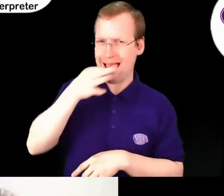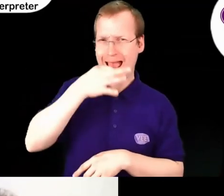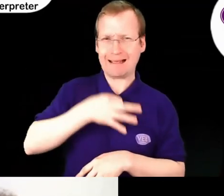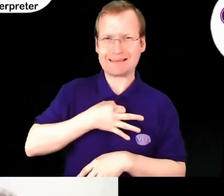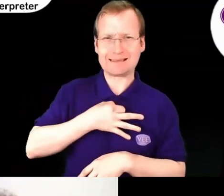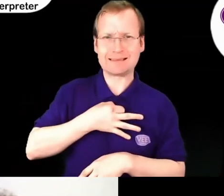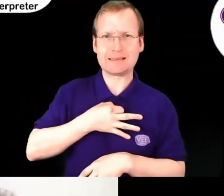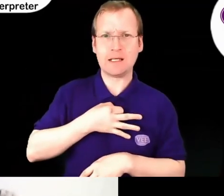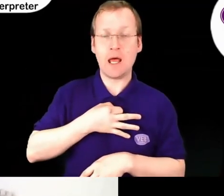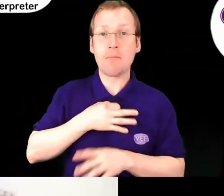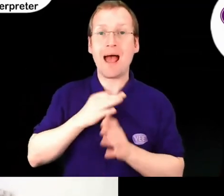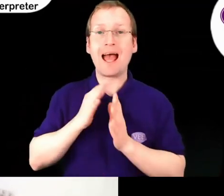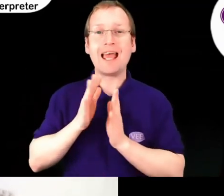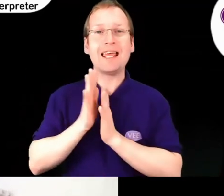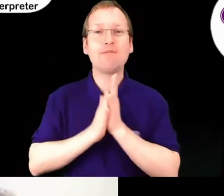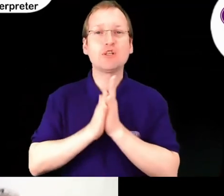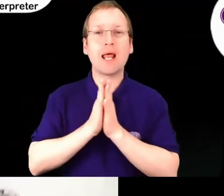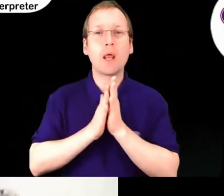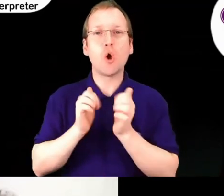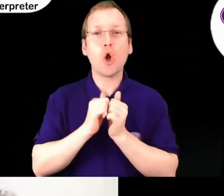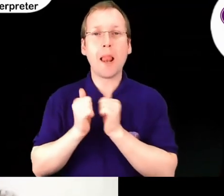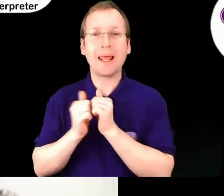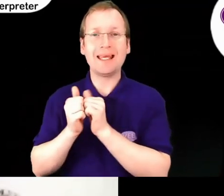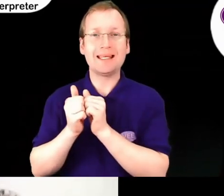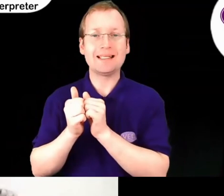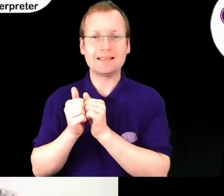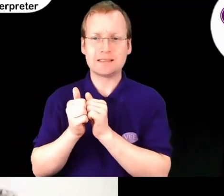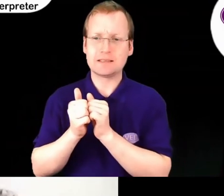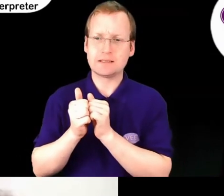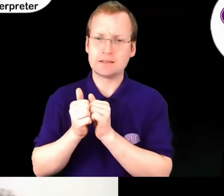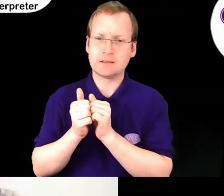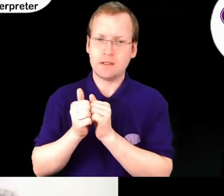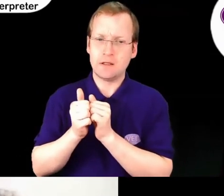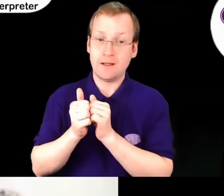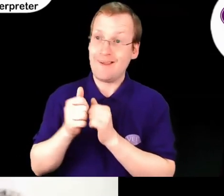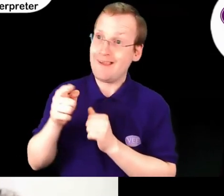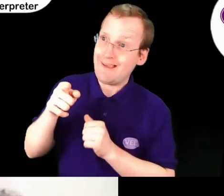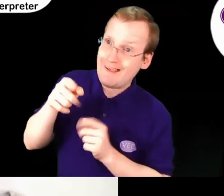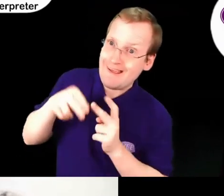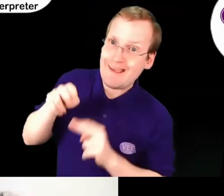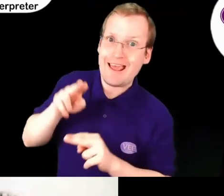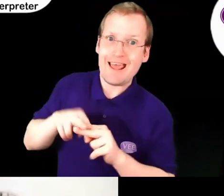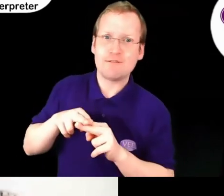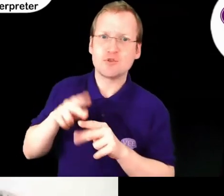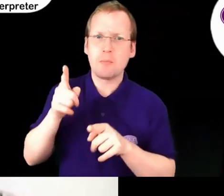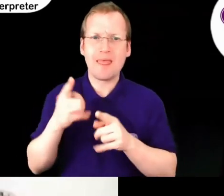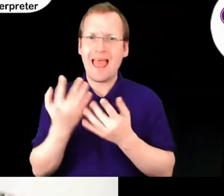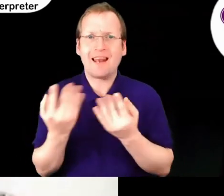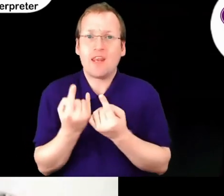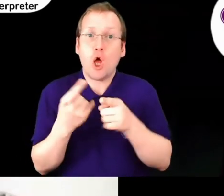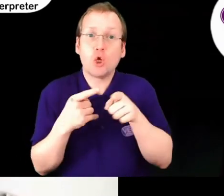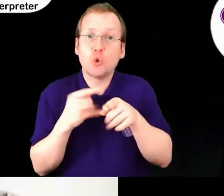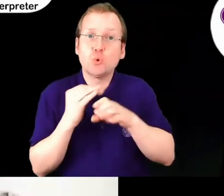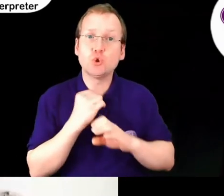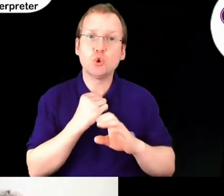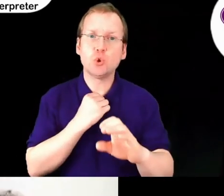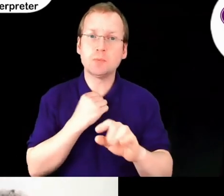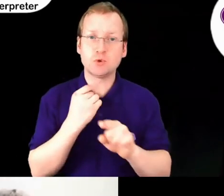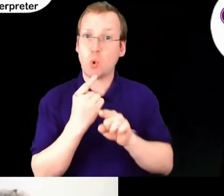of his evangelical colleagues if there was anything which was, you know, on YouTube or whatever to do with this